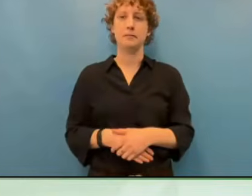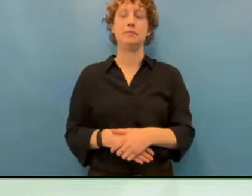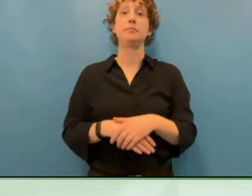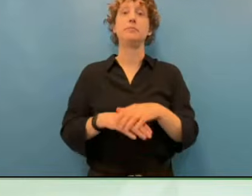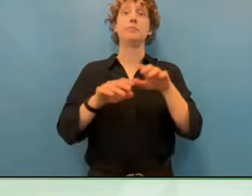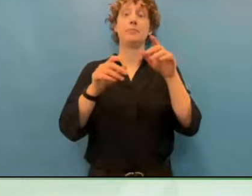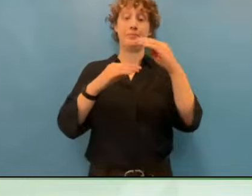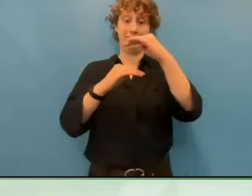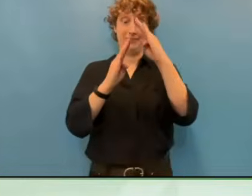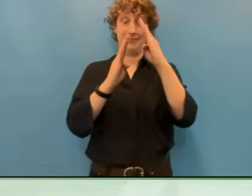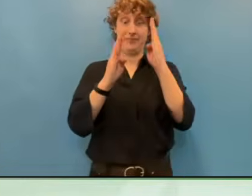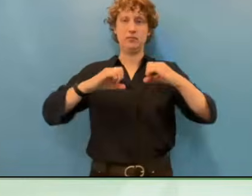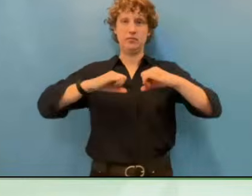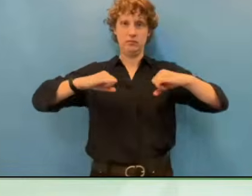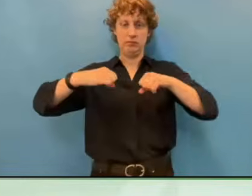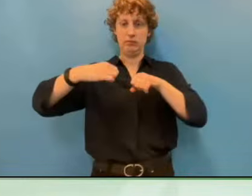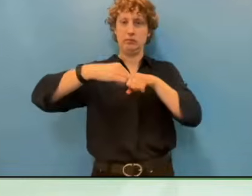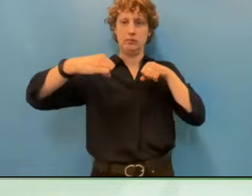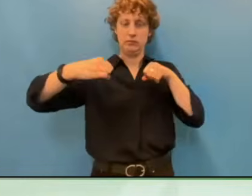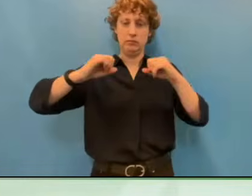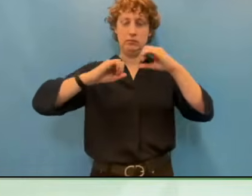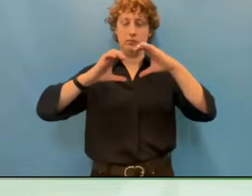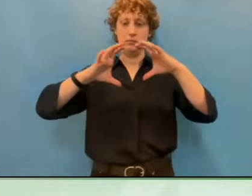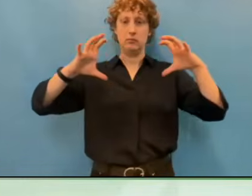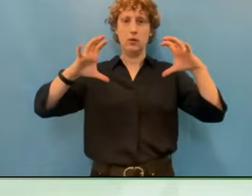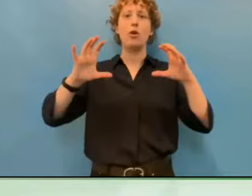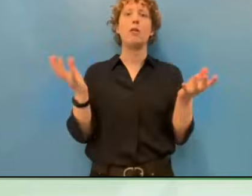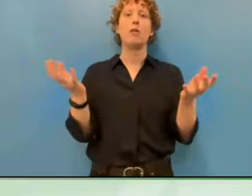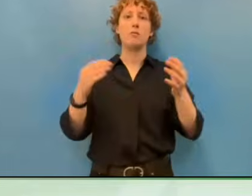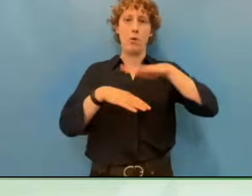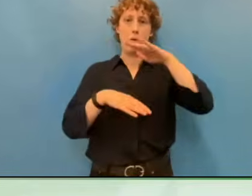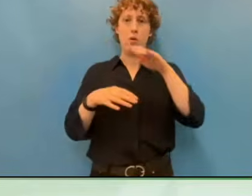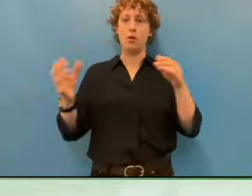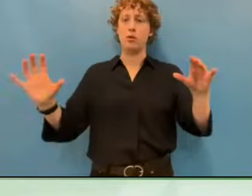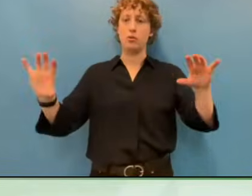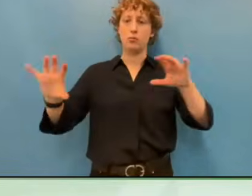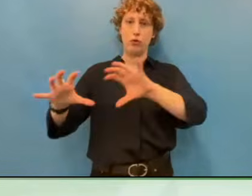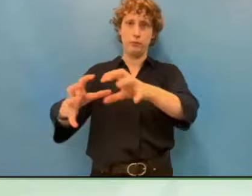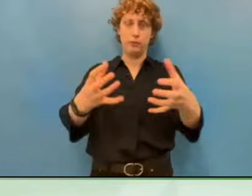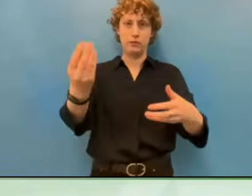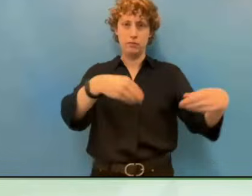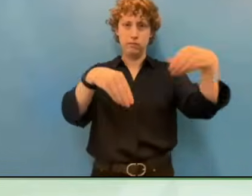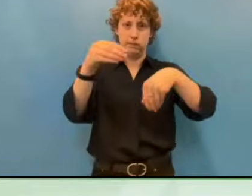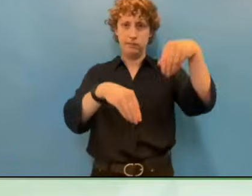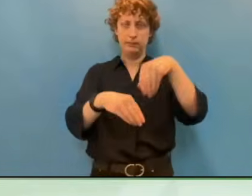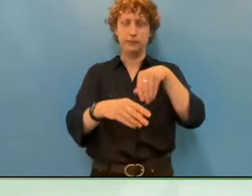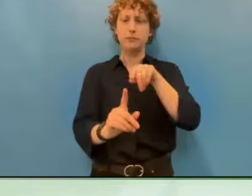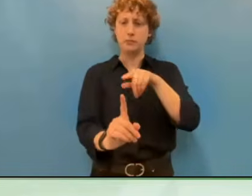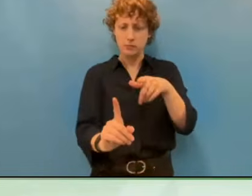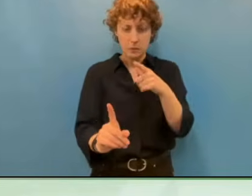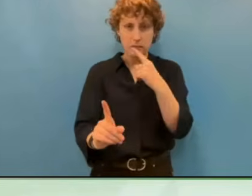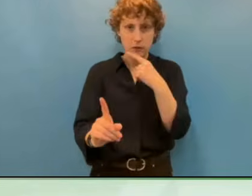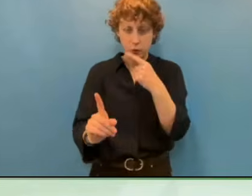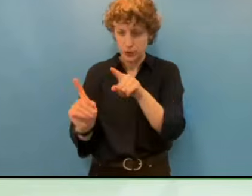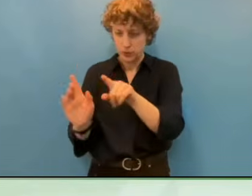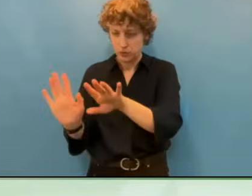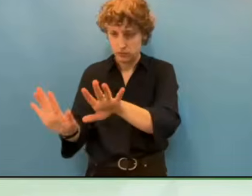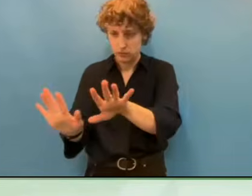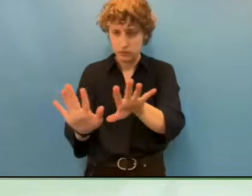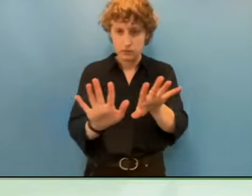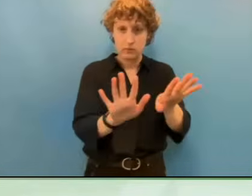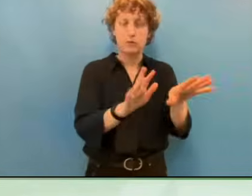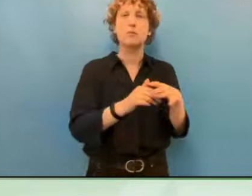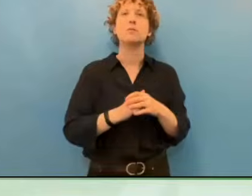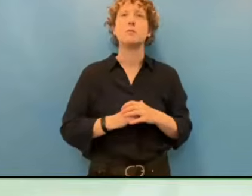towards cases where we say, okay, that's fine. That's the definition. Who are the groups? We want then to put a layer in